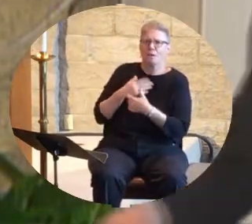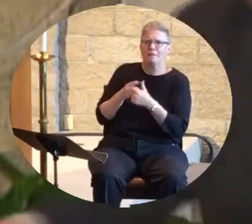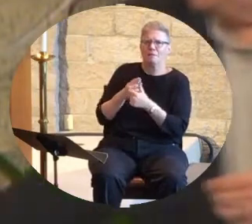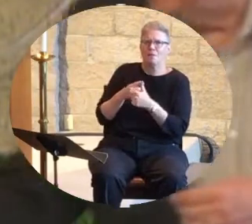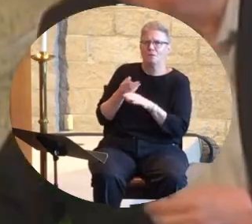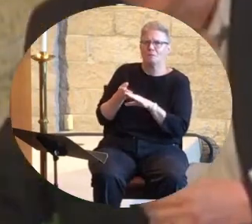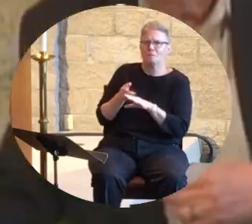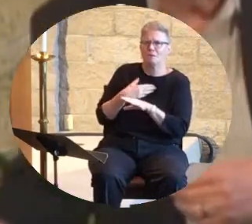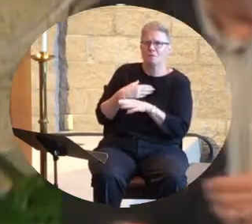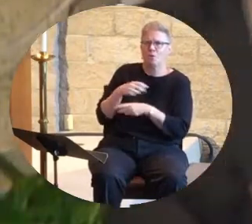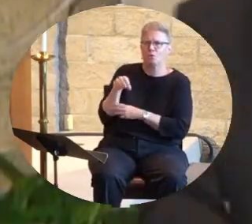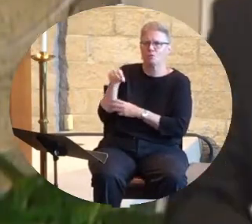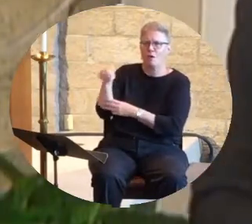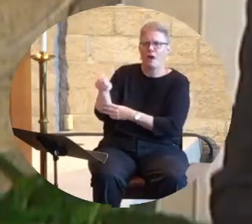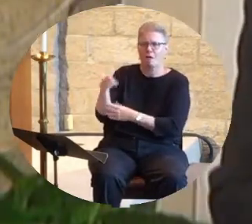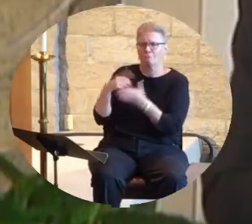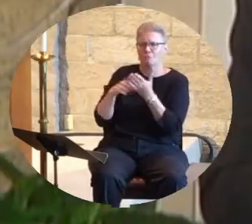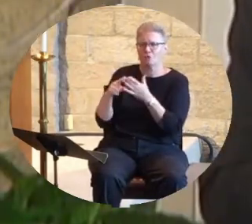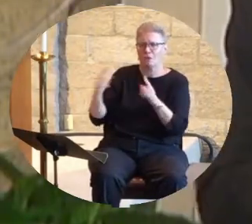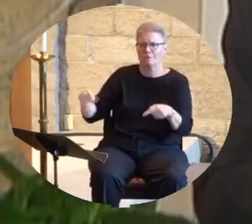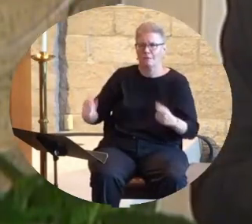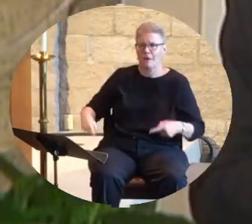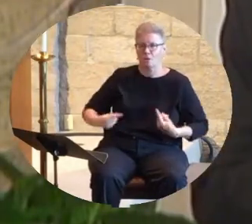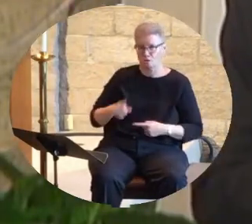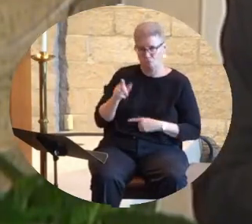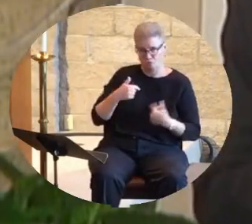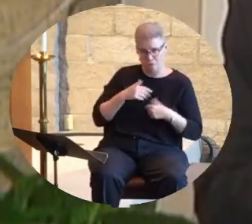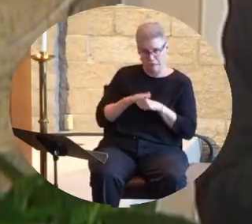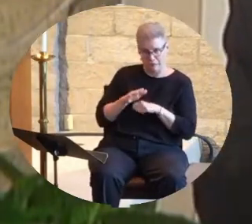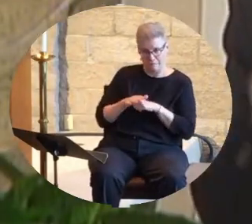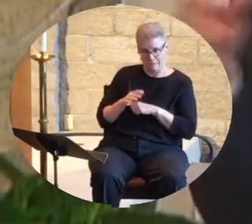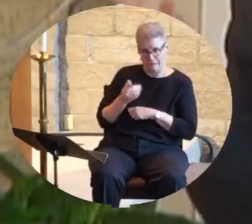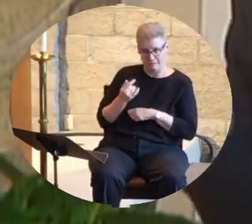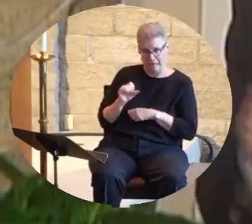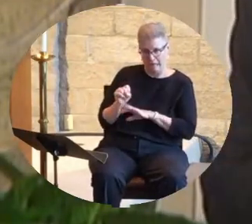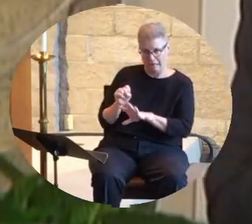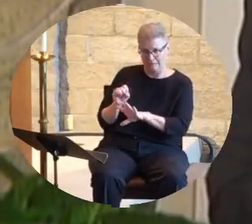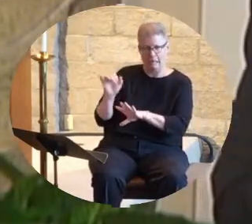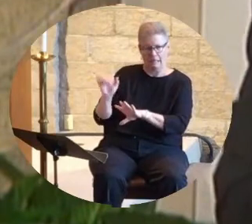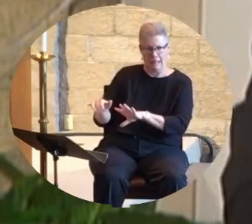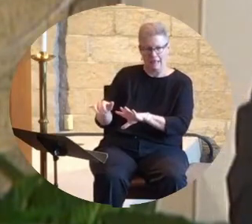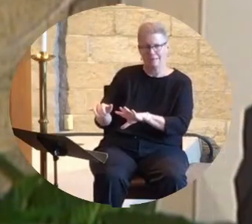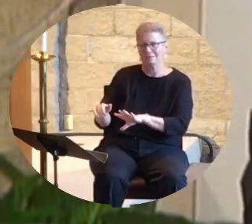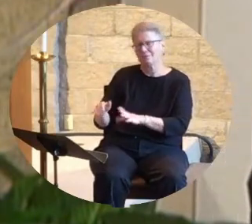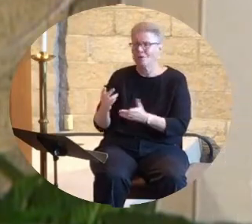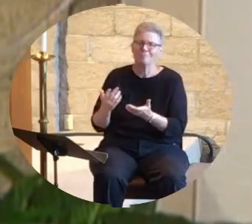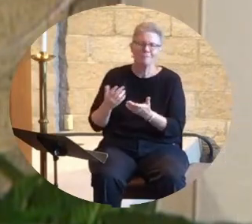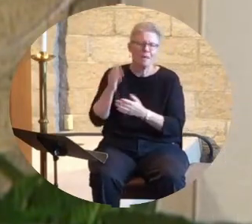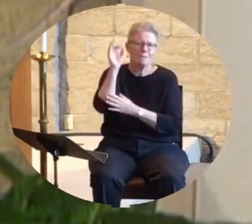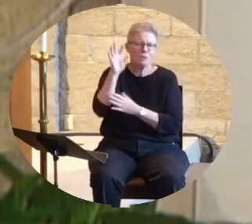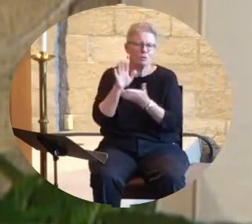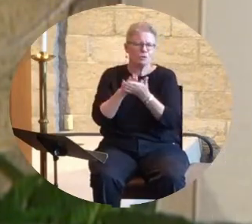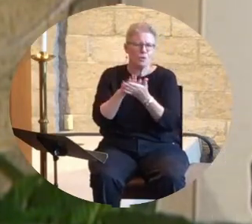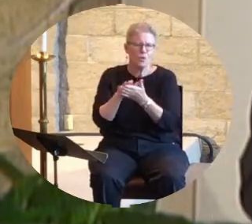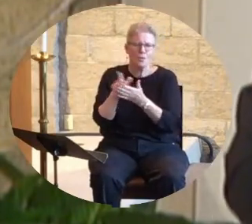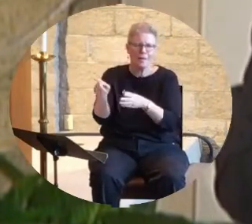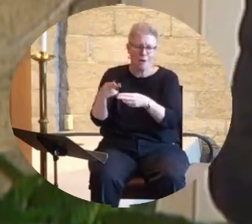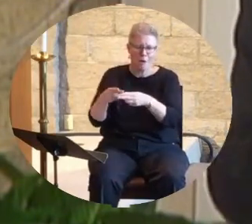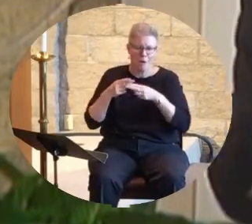have the fuel? Let's see about this. Therefore, I got the name in ministerial school, Practical Pat. It has served me well. It has served me